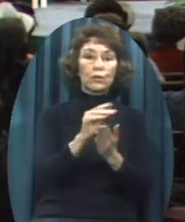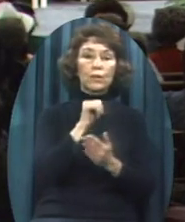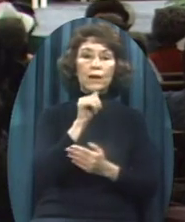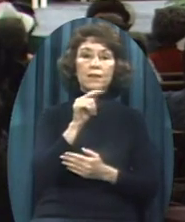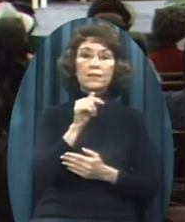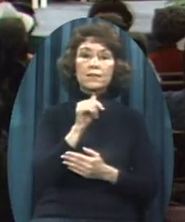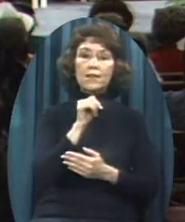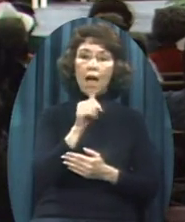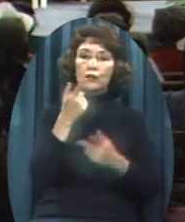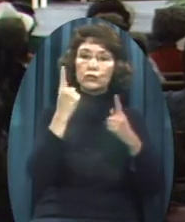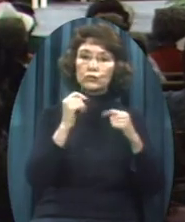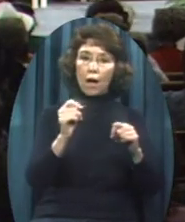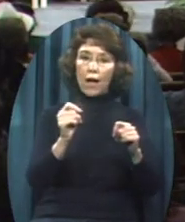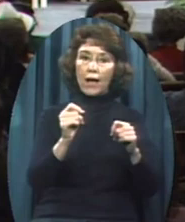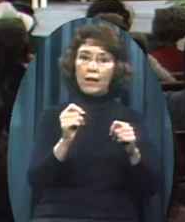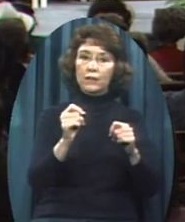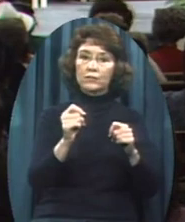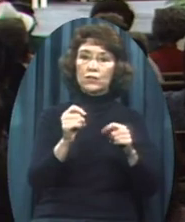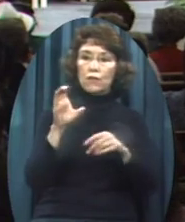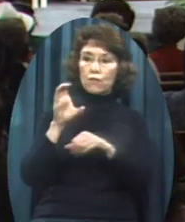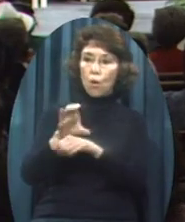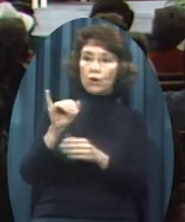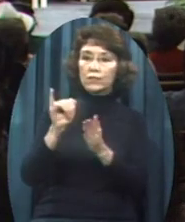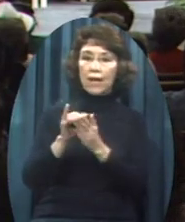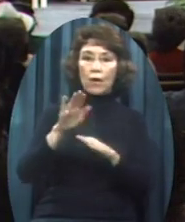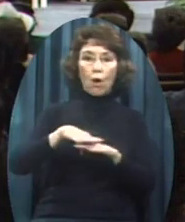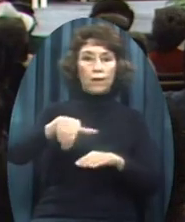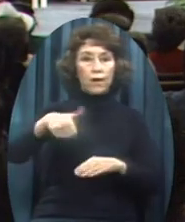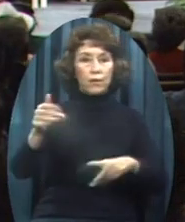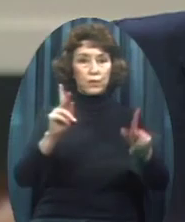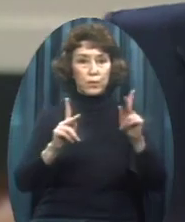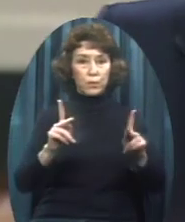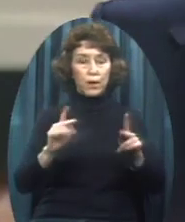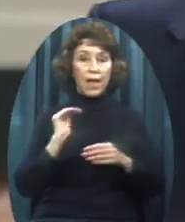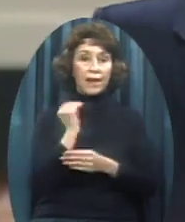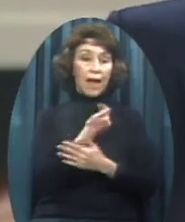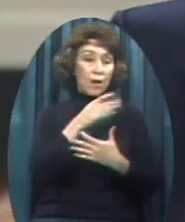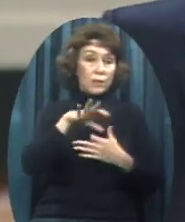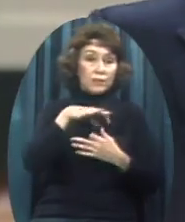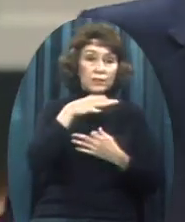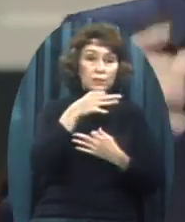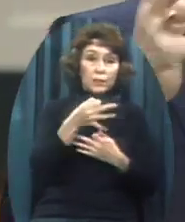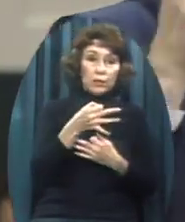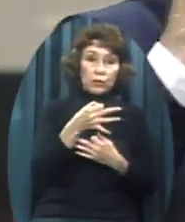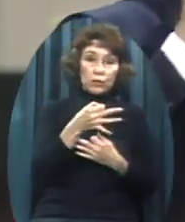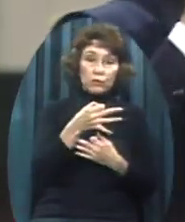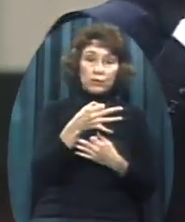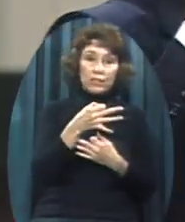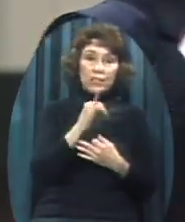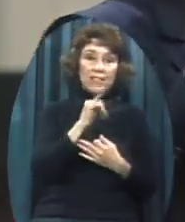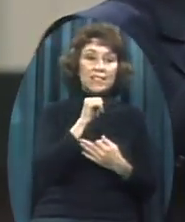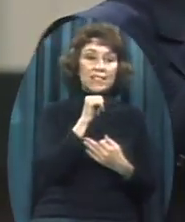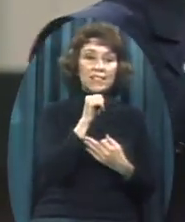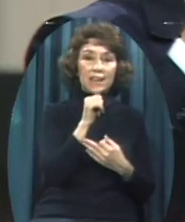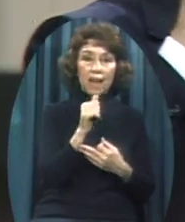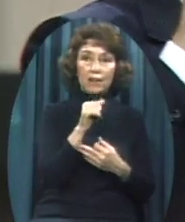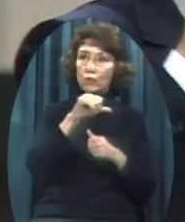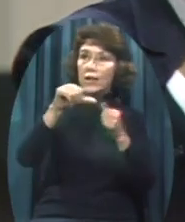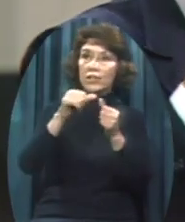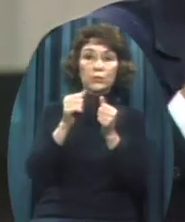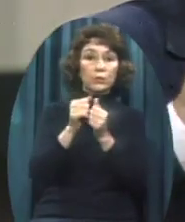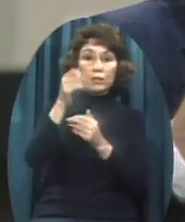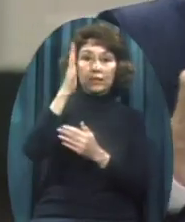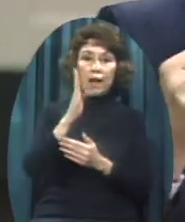should realize that spirituality is not measured in rules and regulations. One's relationship to God, one's intimacy with